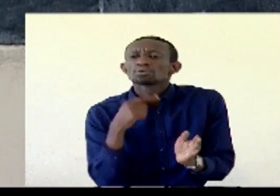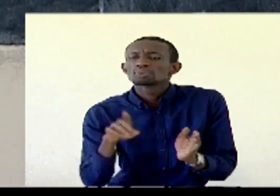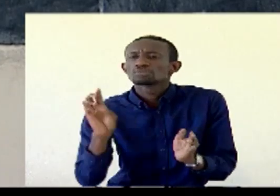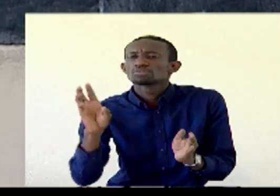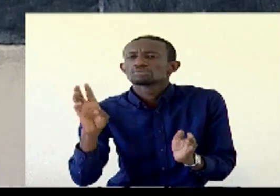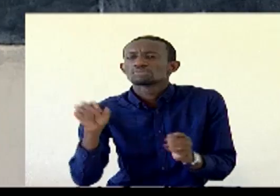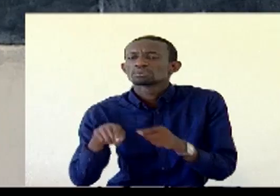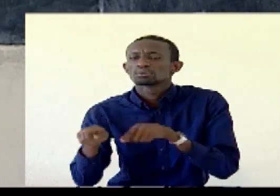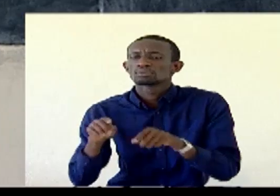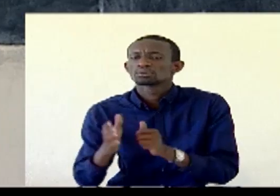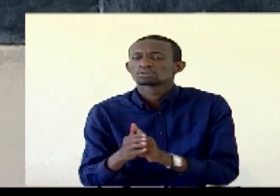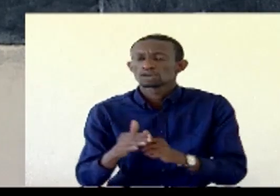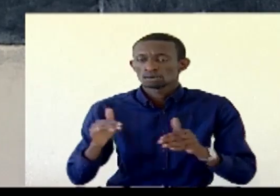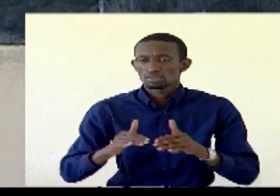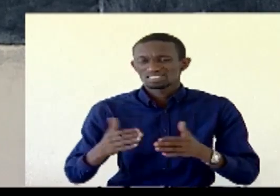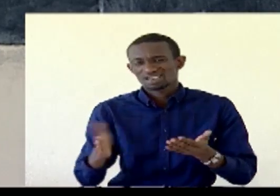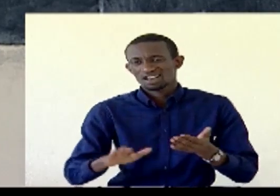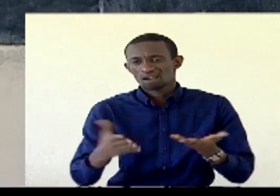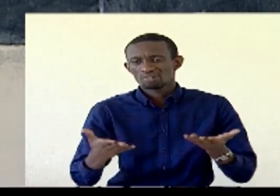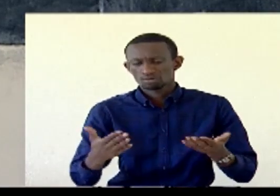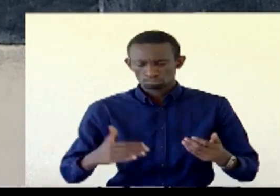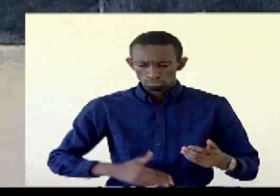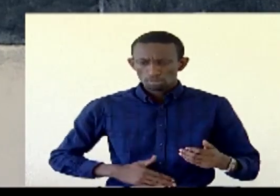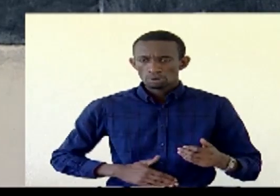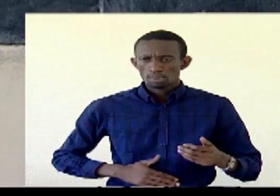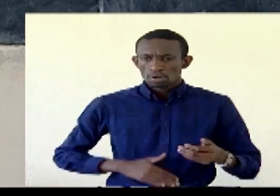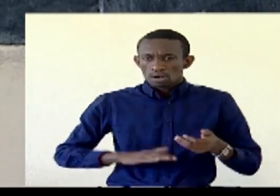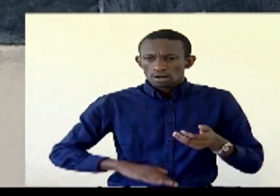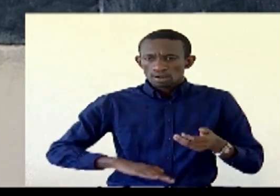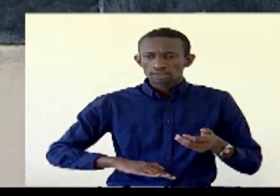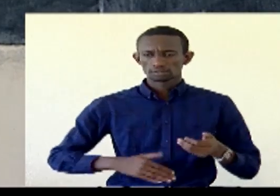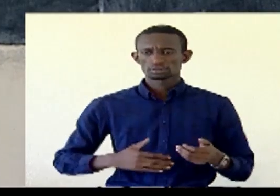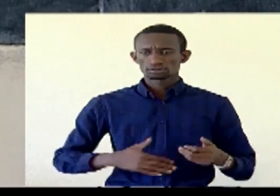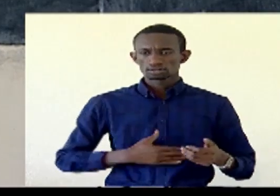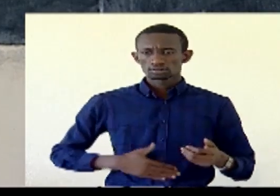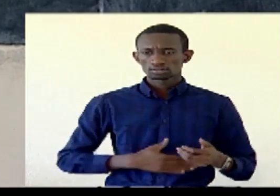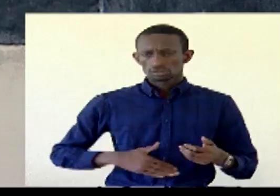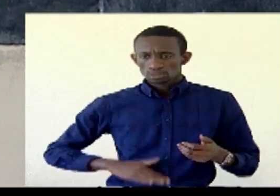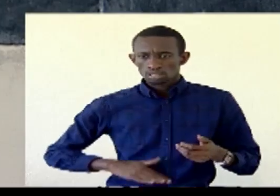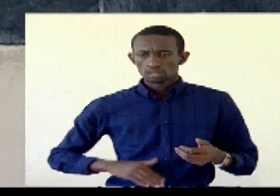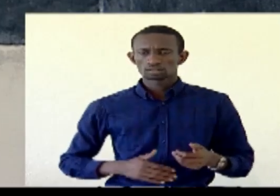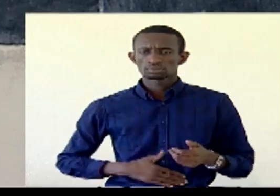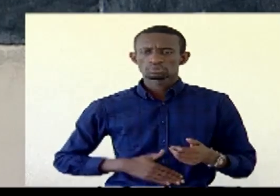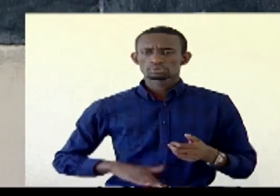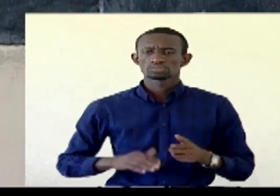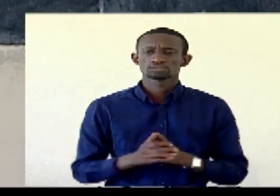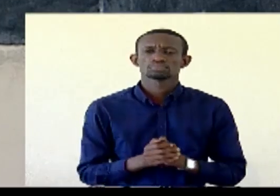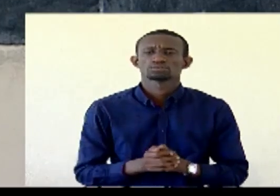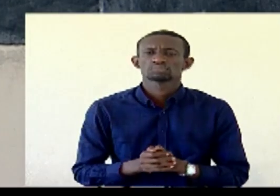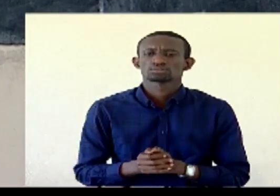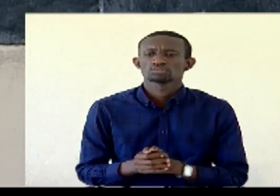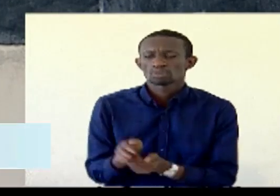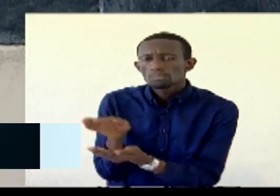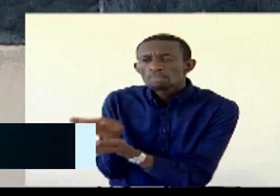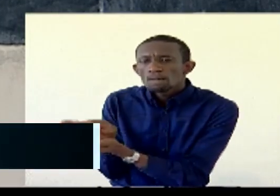the lower abdomen. In the lower abdomen, that's where the bladder is located. It is